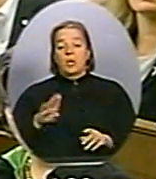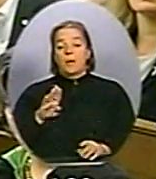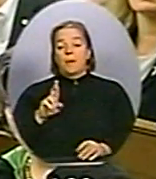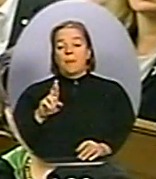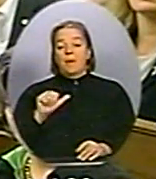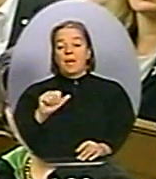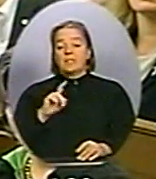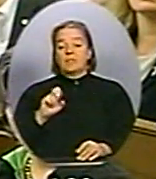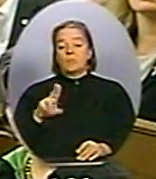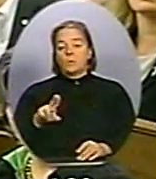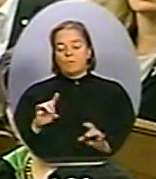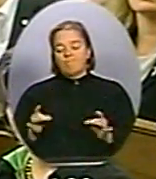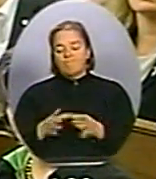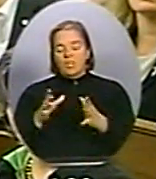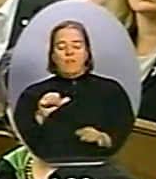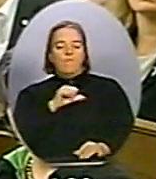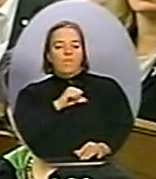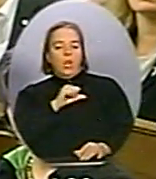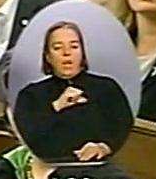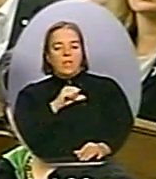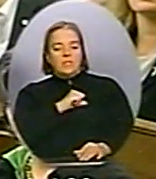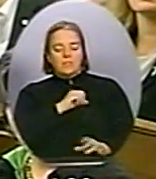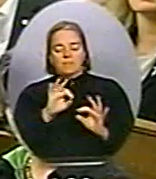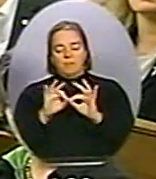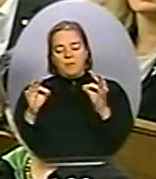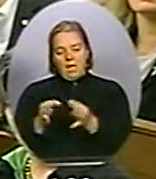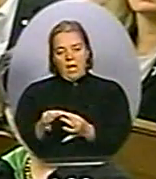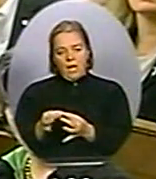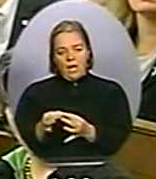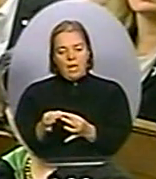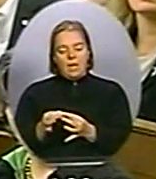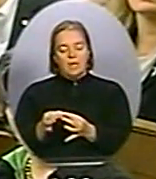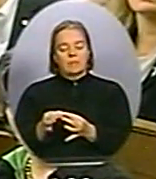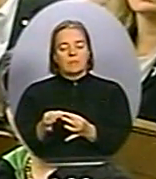process. As for his role here, in light of the serious